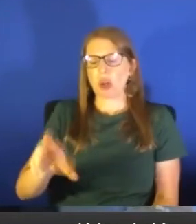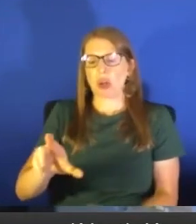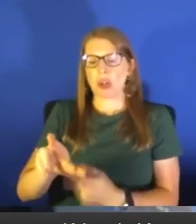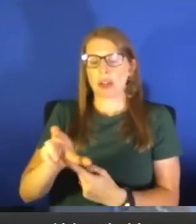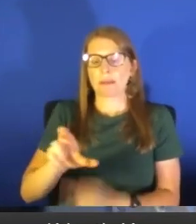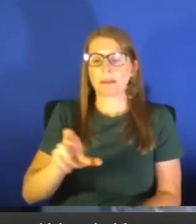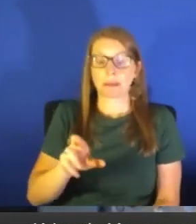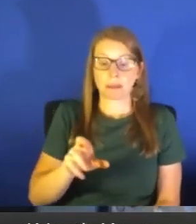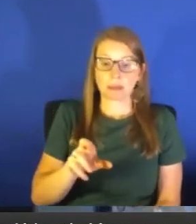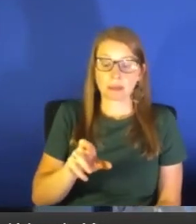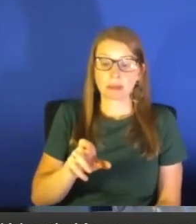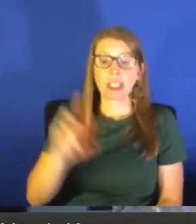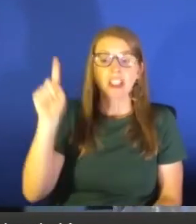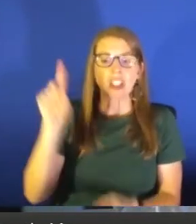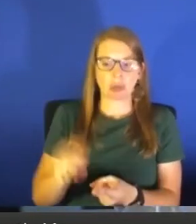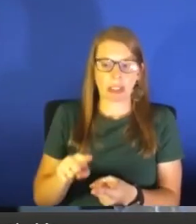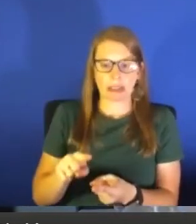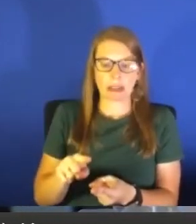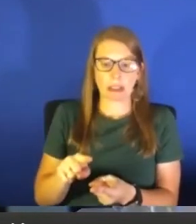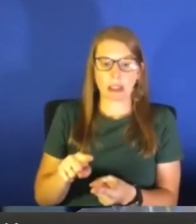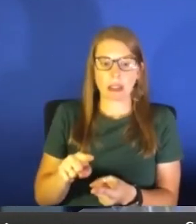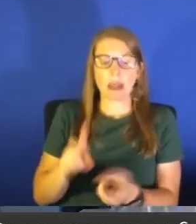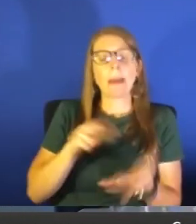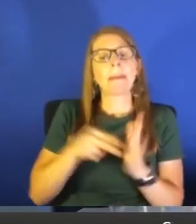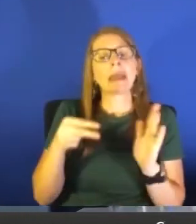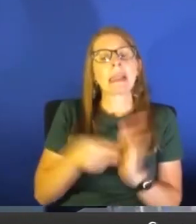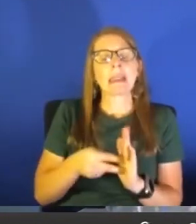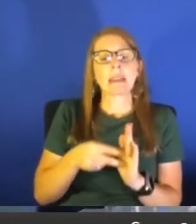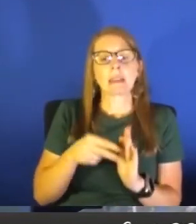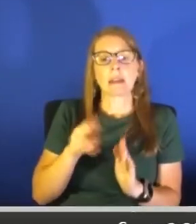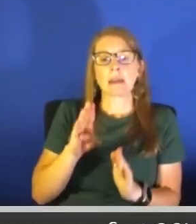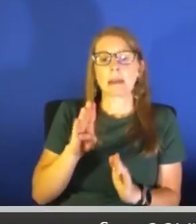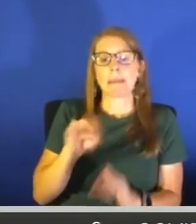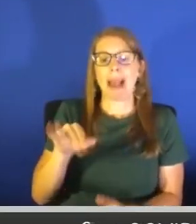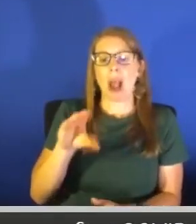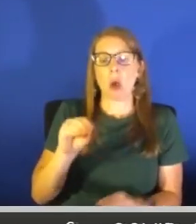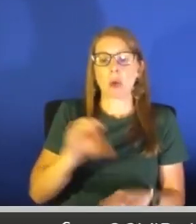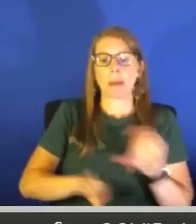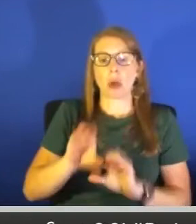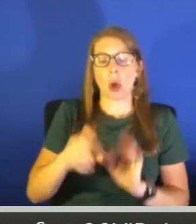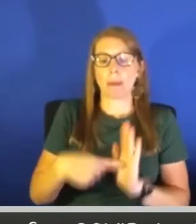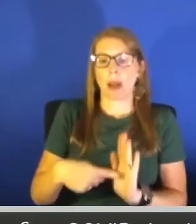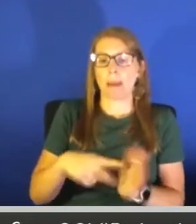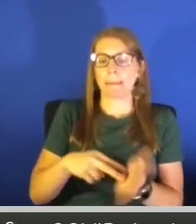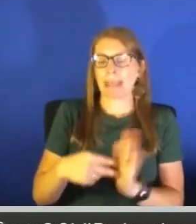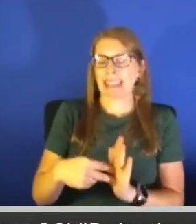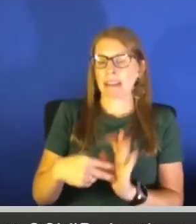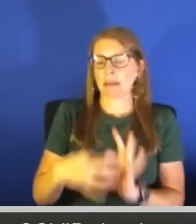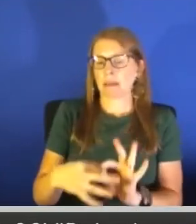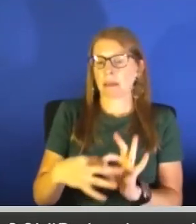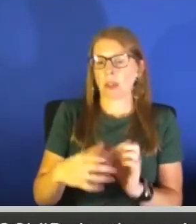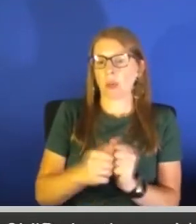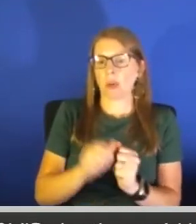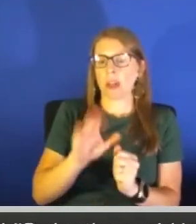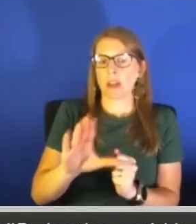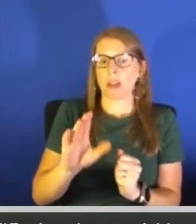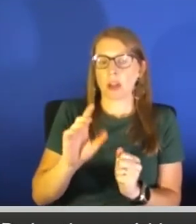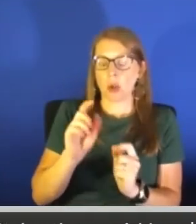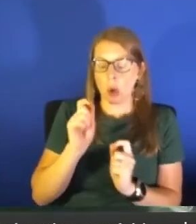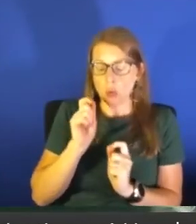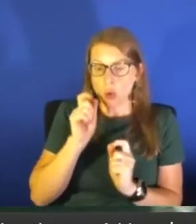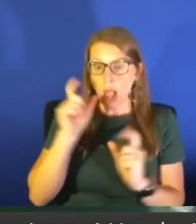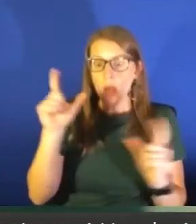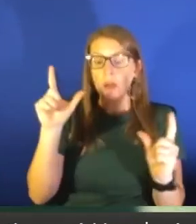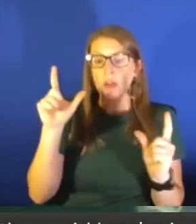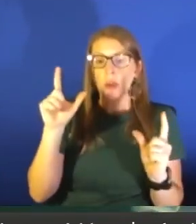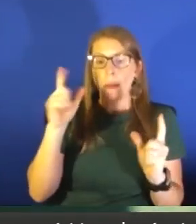was decreased. And what that biochemical marker does, it is associated with the arousal pathway in babies.